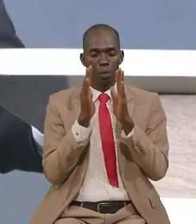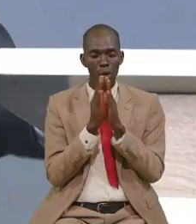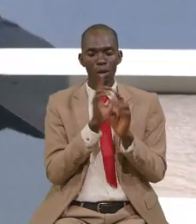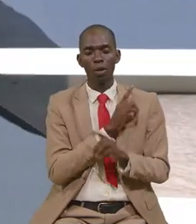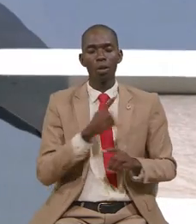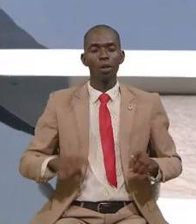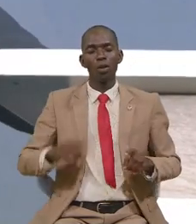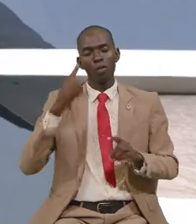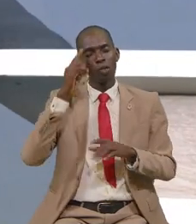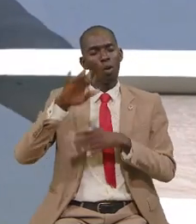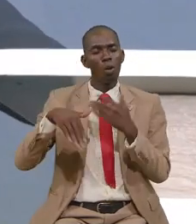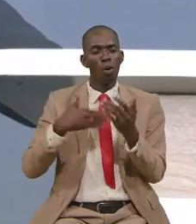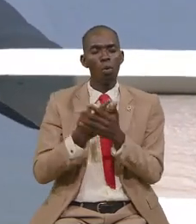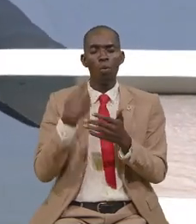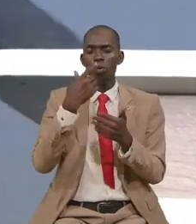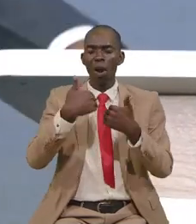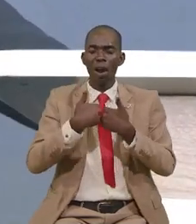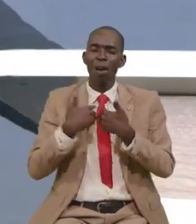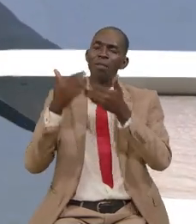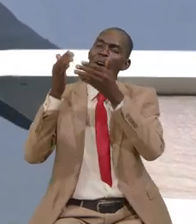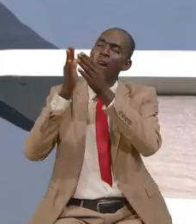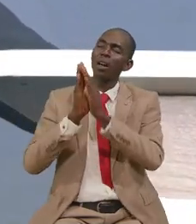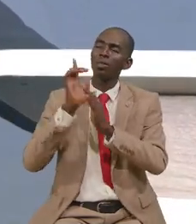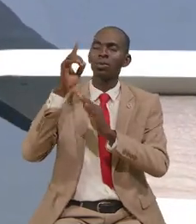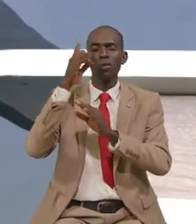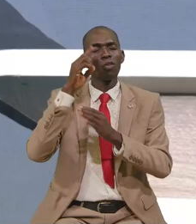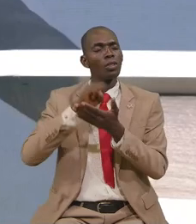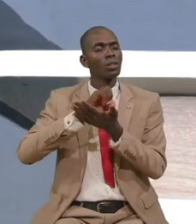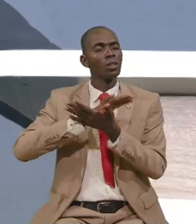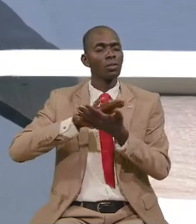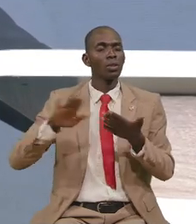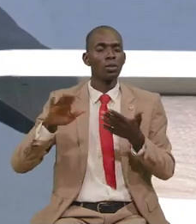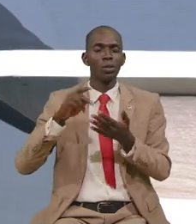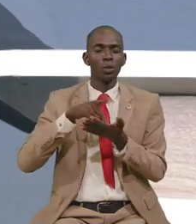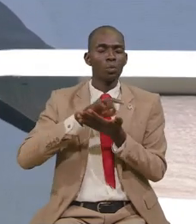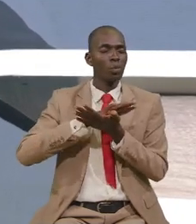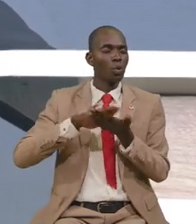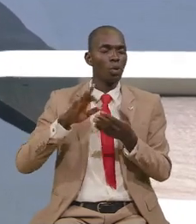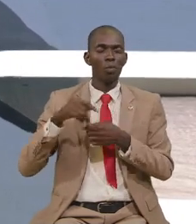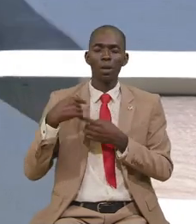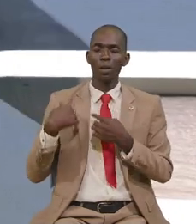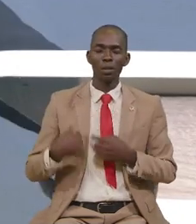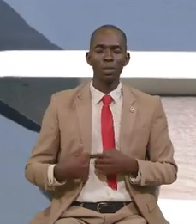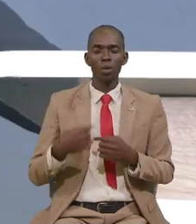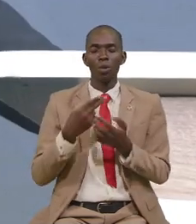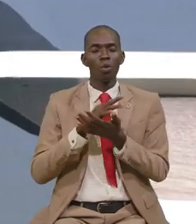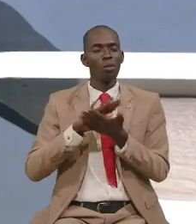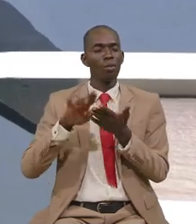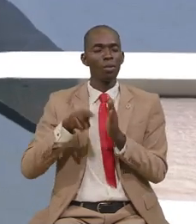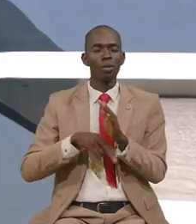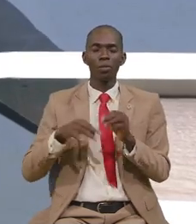have asked you for sanctification, purity of heart, holiness of